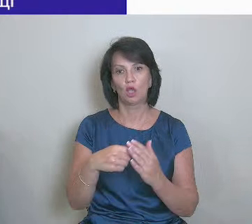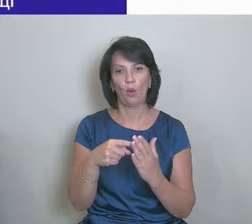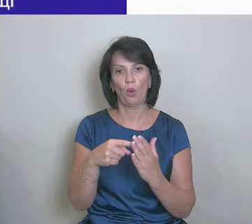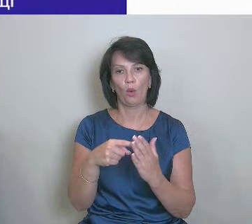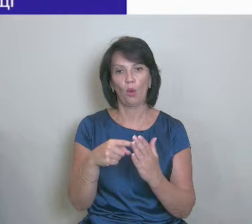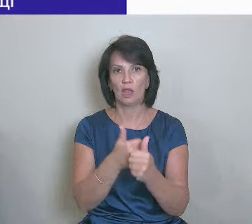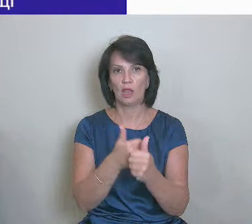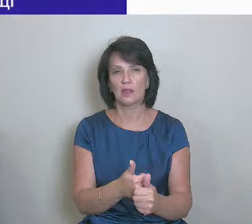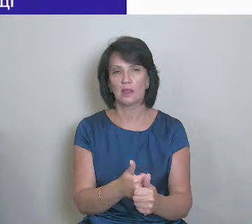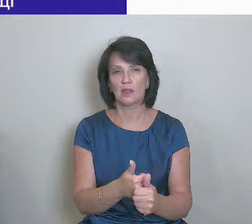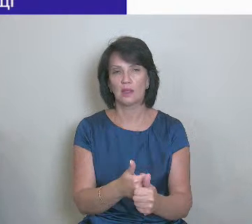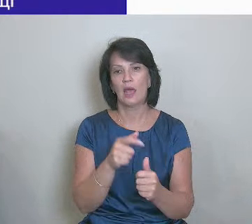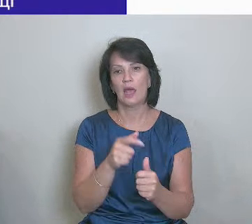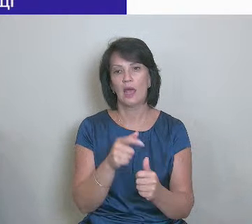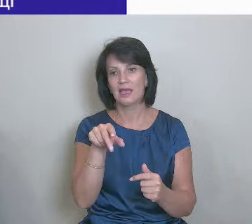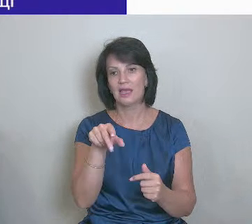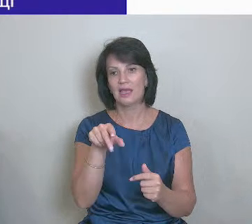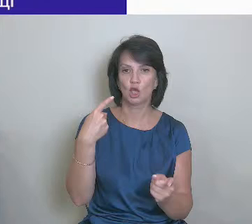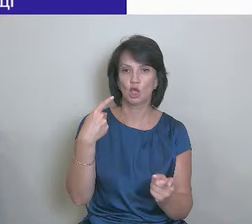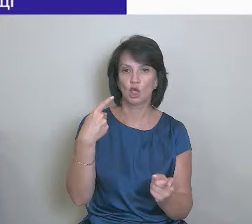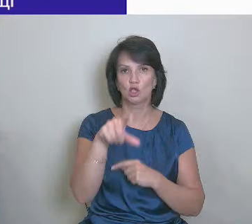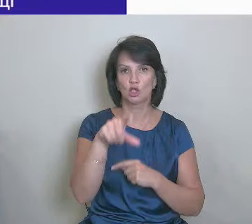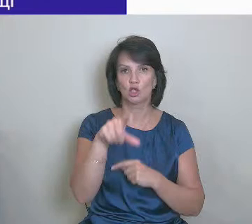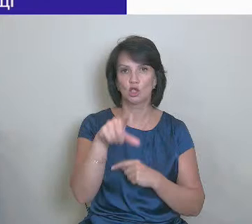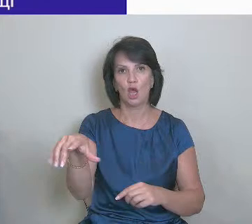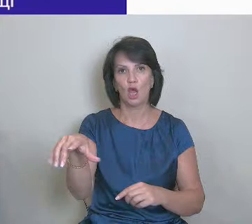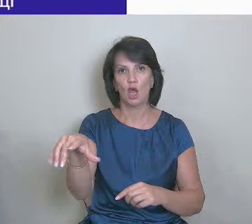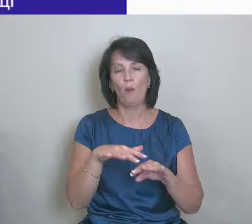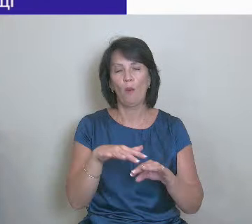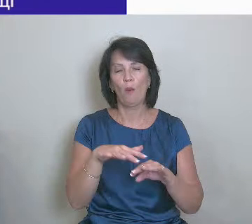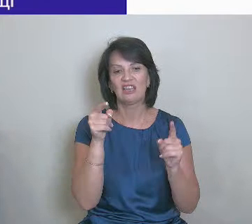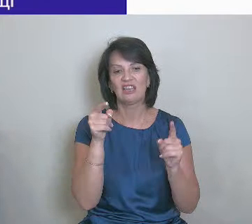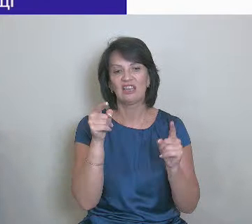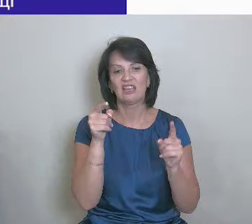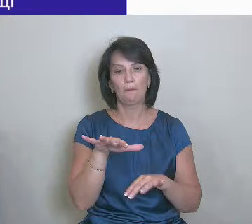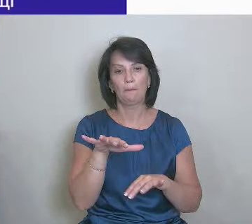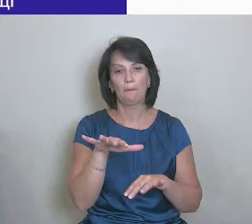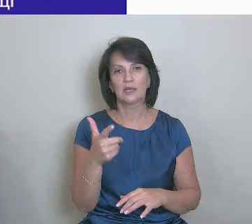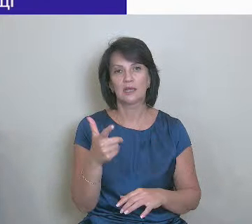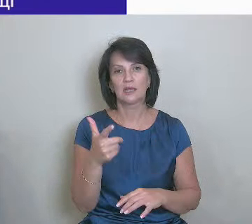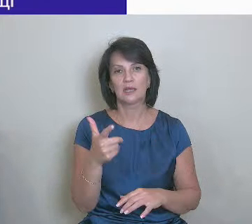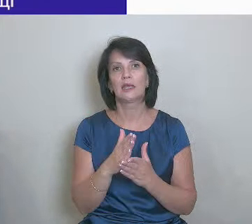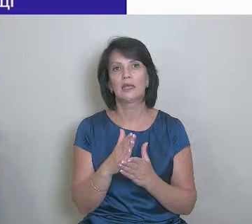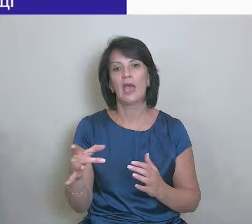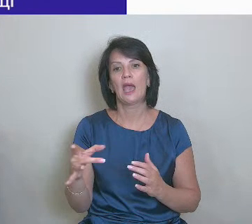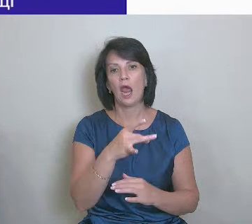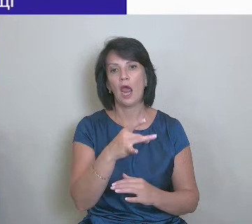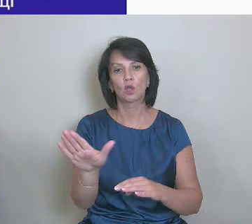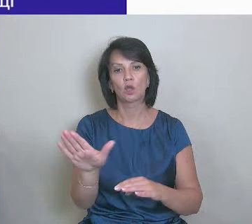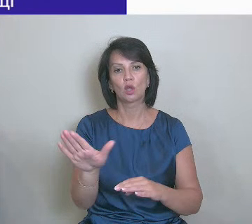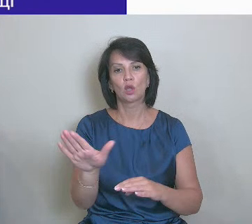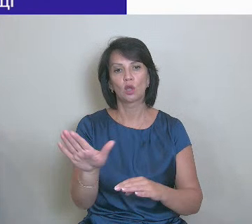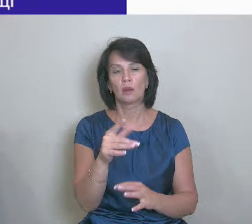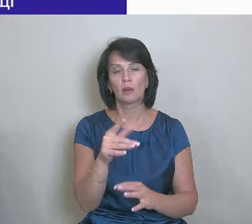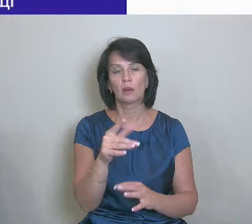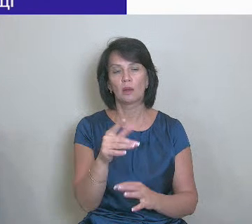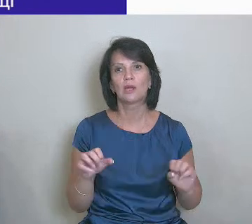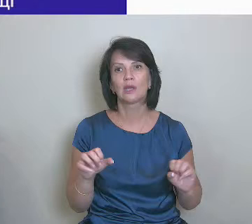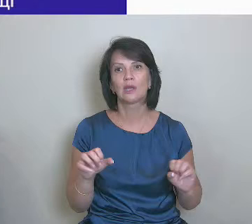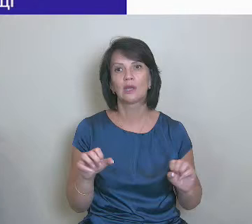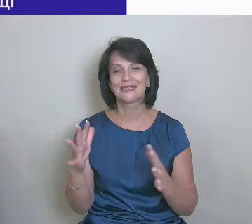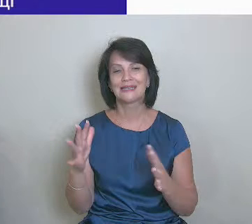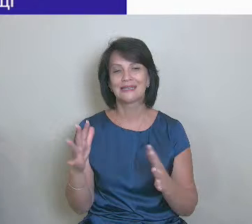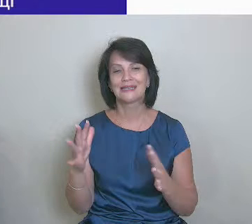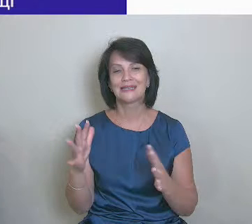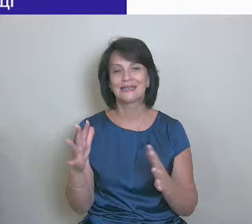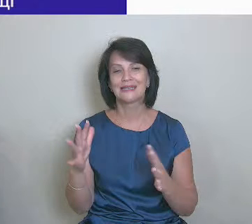and the number of communities have been amalgamated with the cities, and then the cities, whether there are rayons inside them.